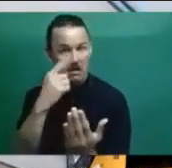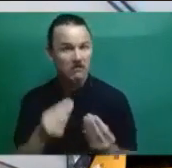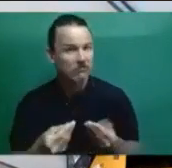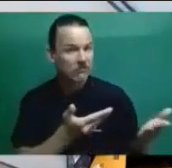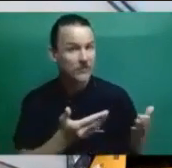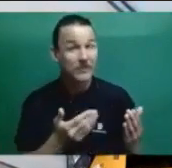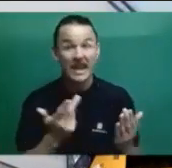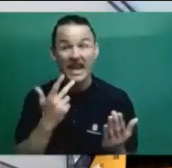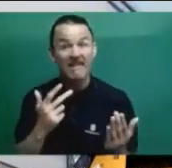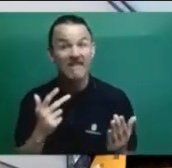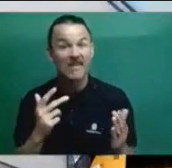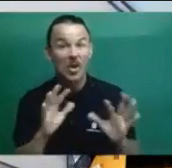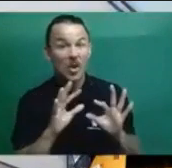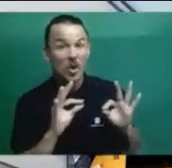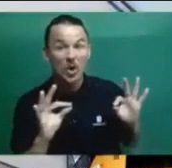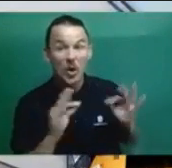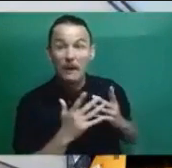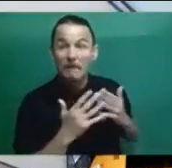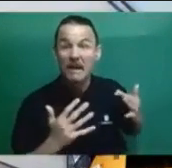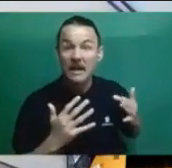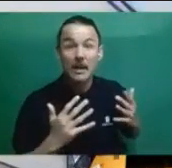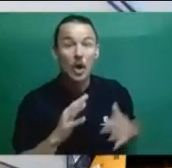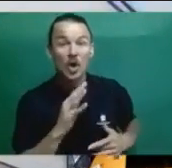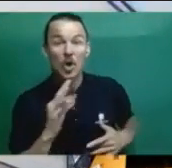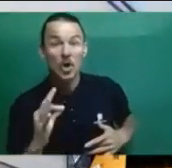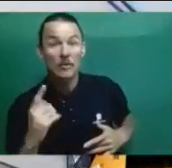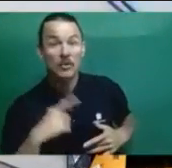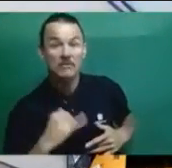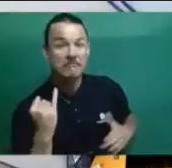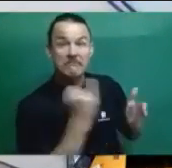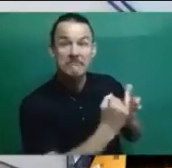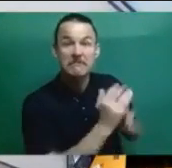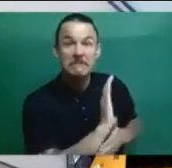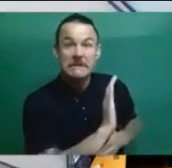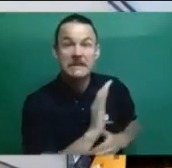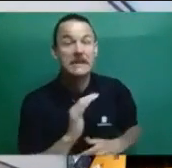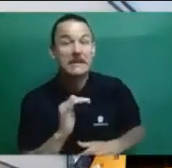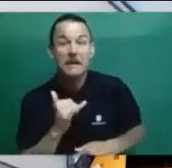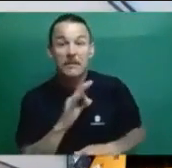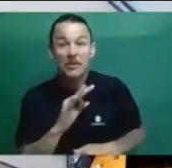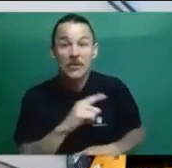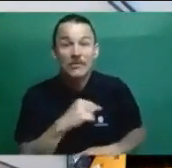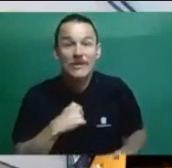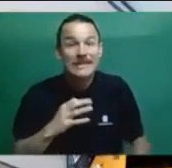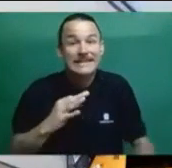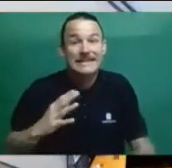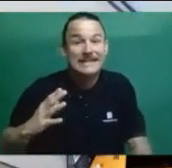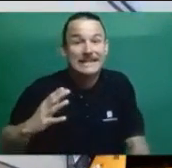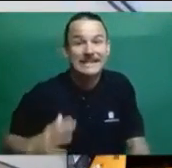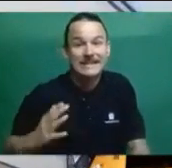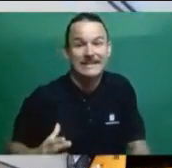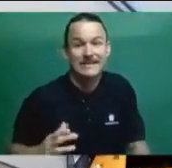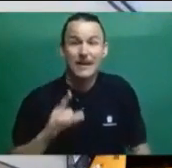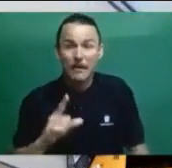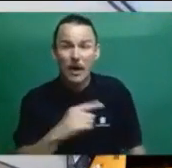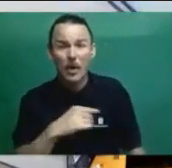need elsewhere, or there was simply not the need that we thought there might be. Just knowing that they were ready and willing and able to support us if we